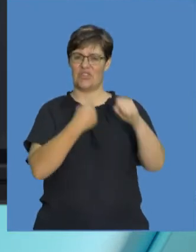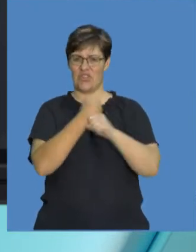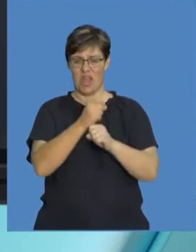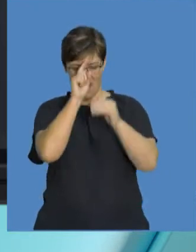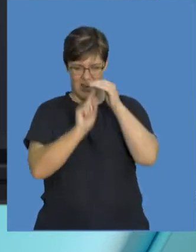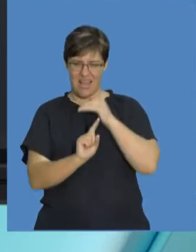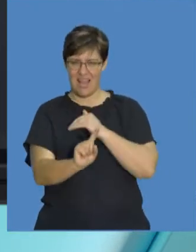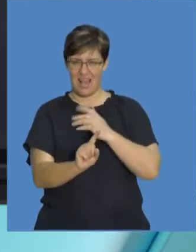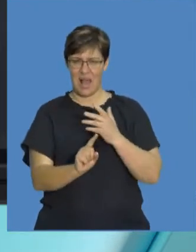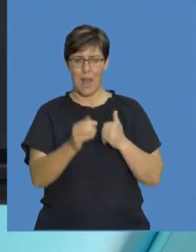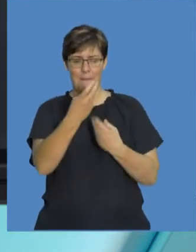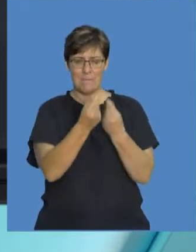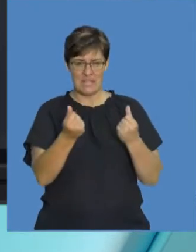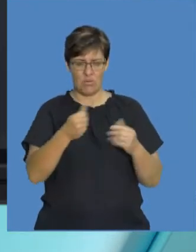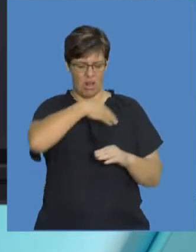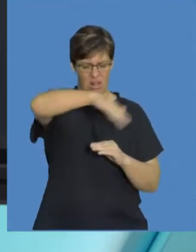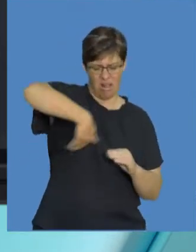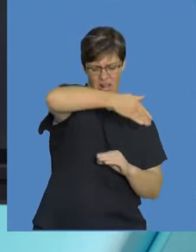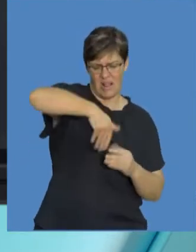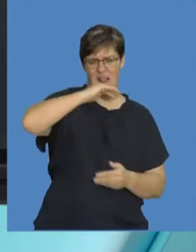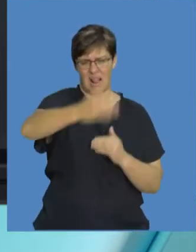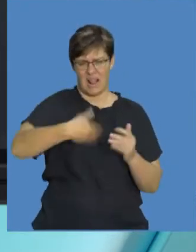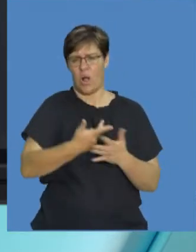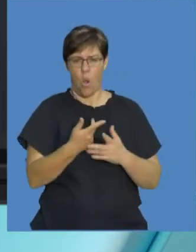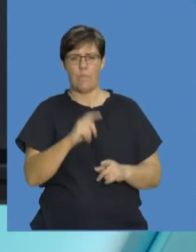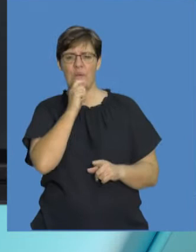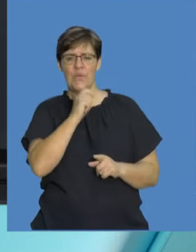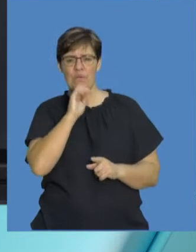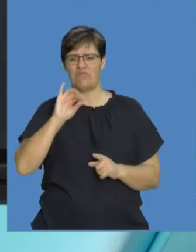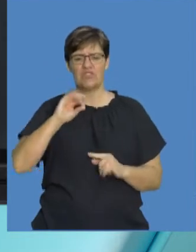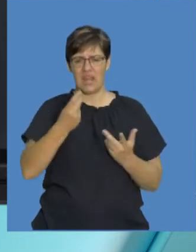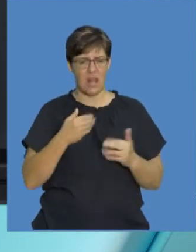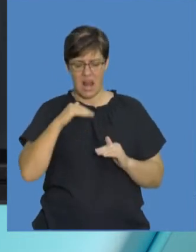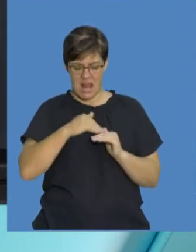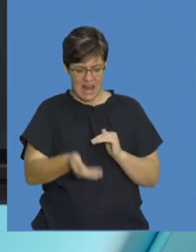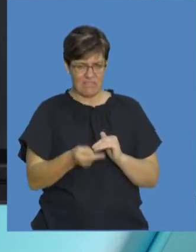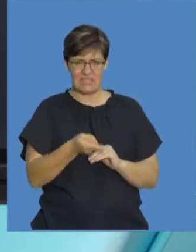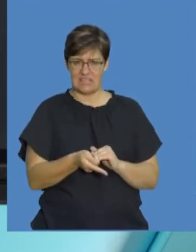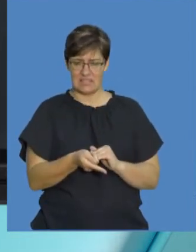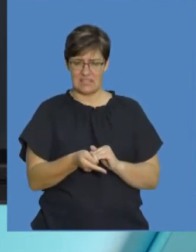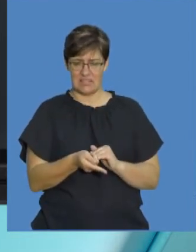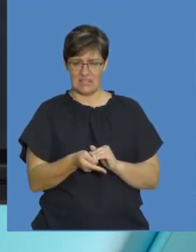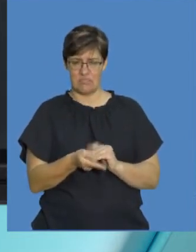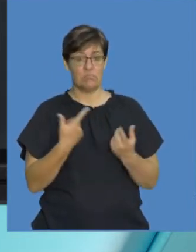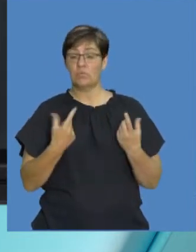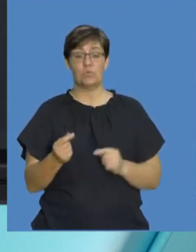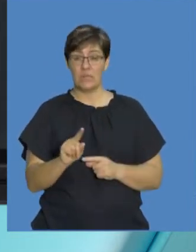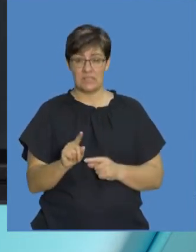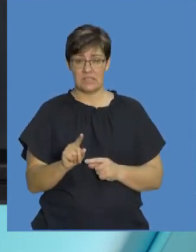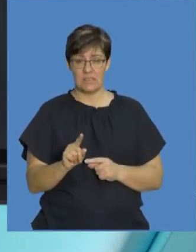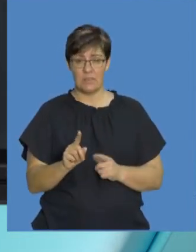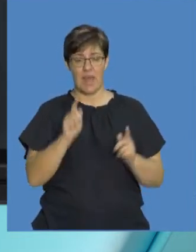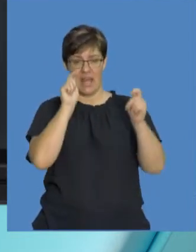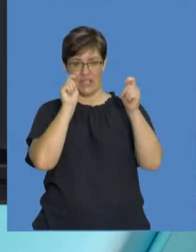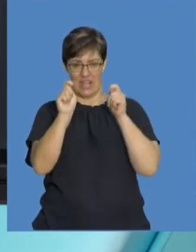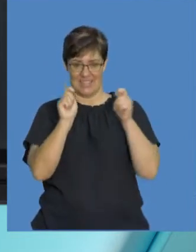financial year and they have packing materials or any other consumable item left over, what